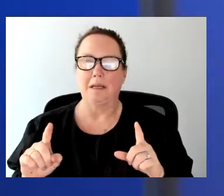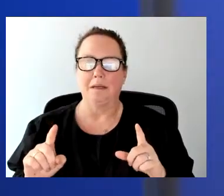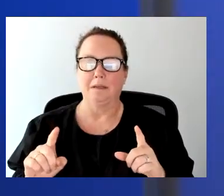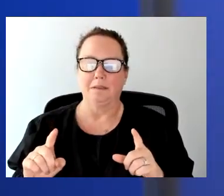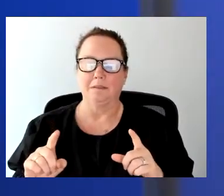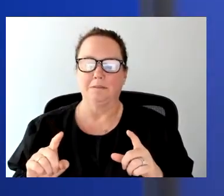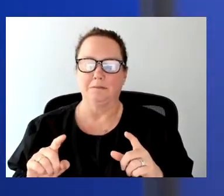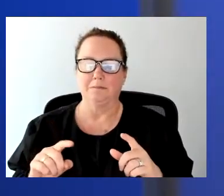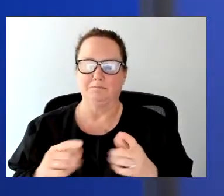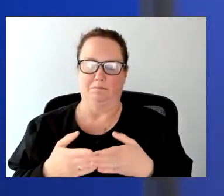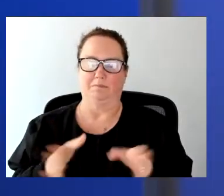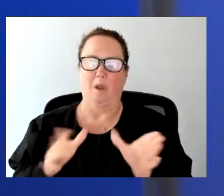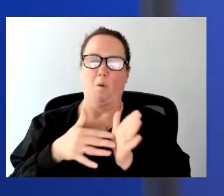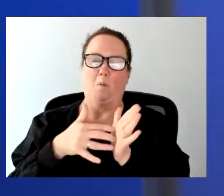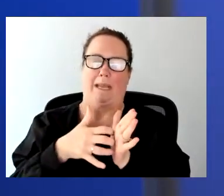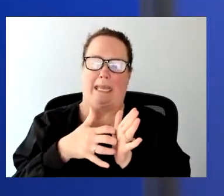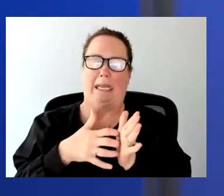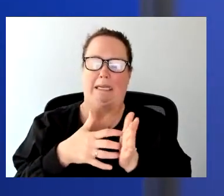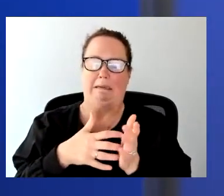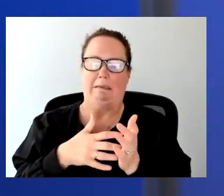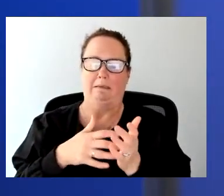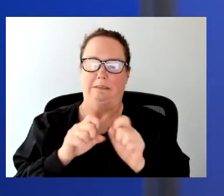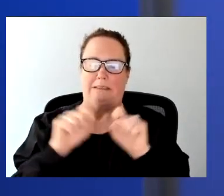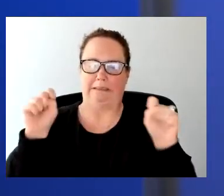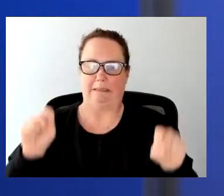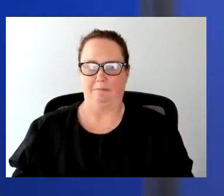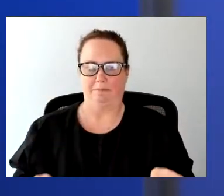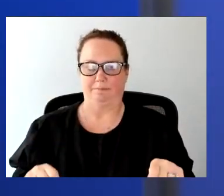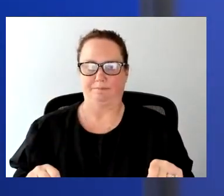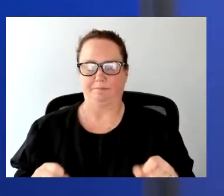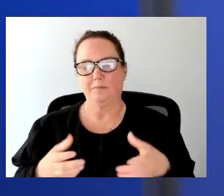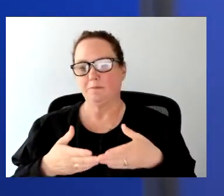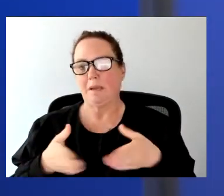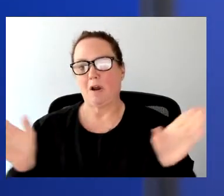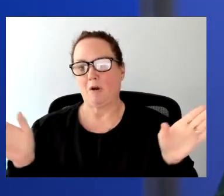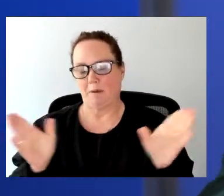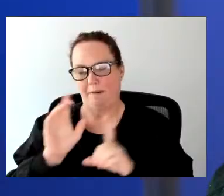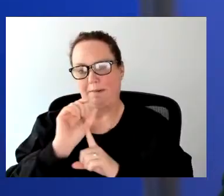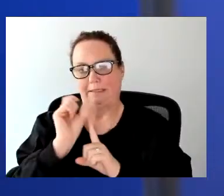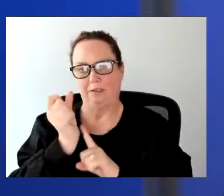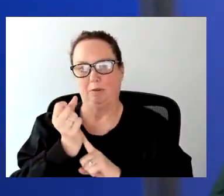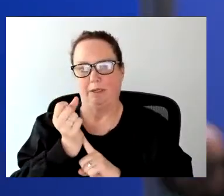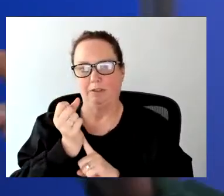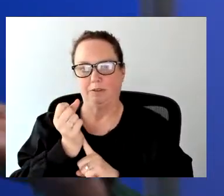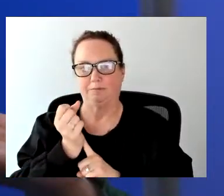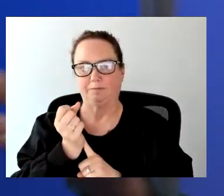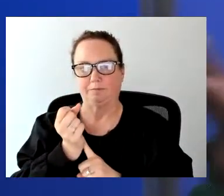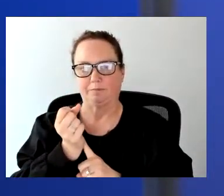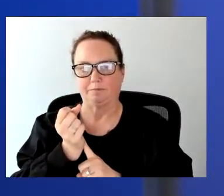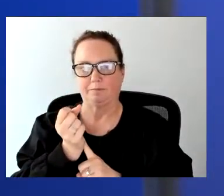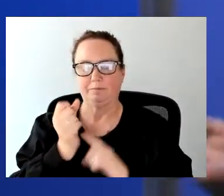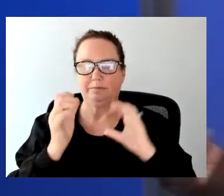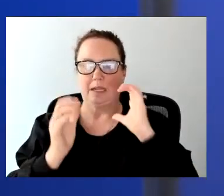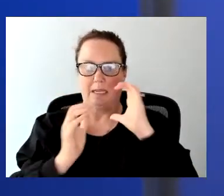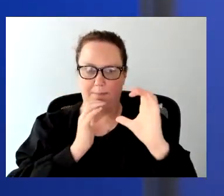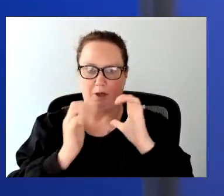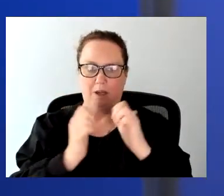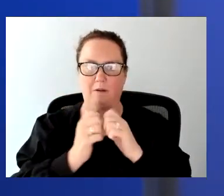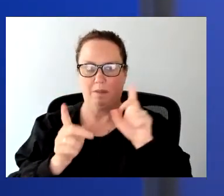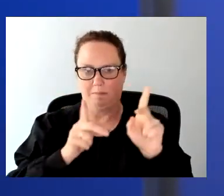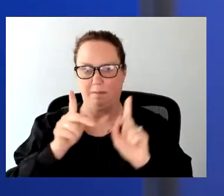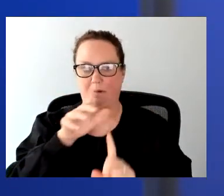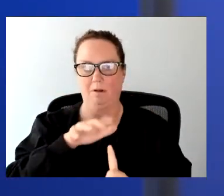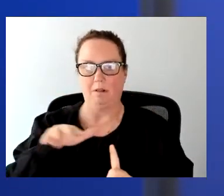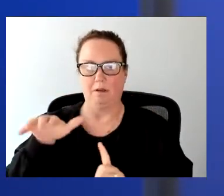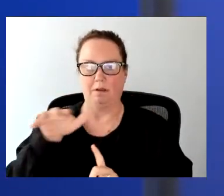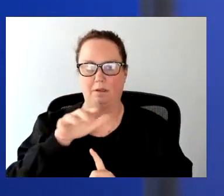compromised situation. But being open about my situation and communicative about it to the people around me has